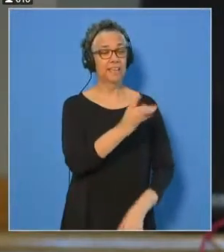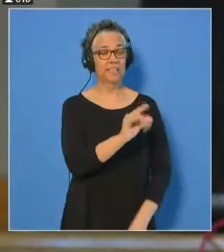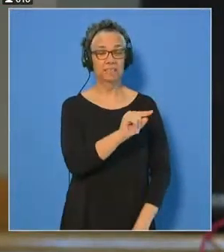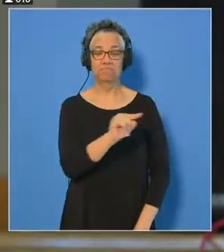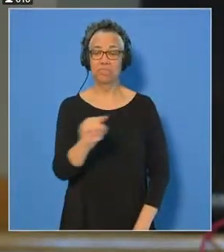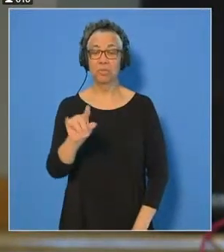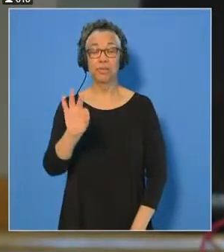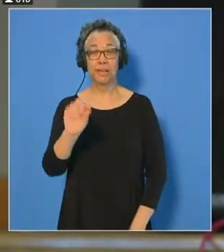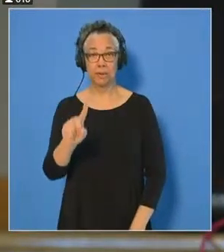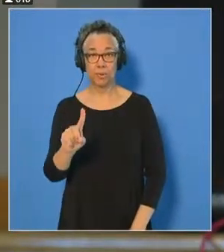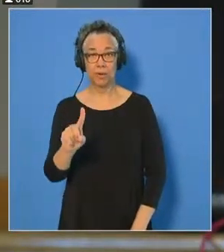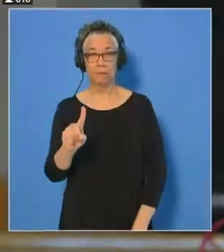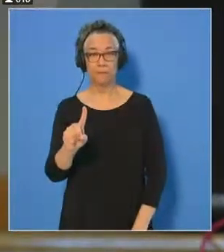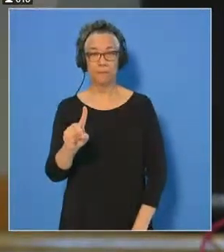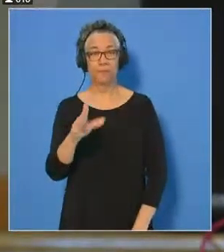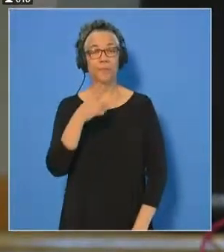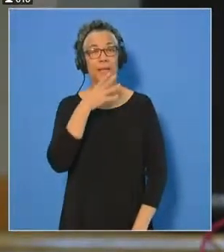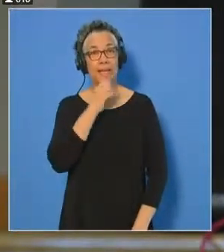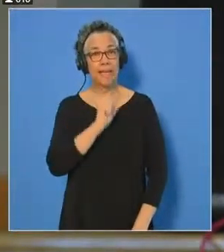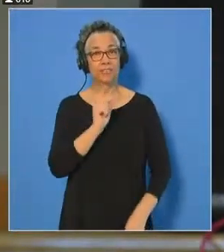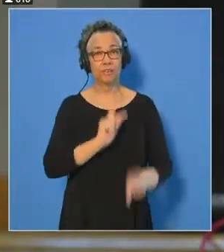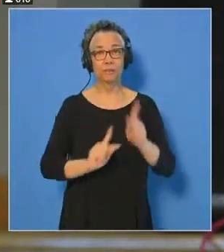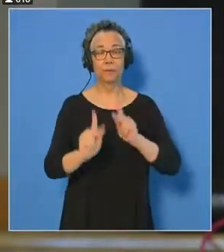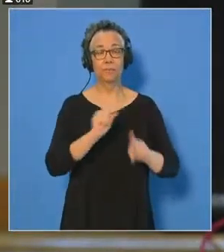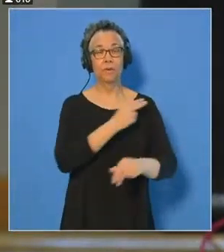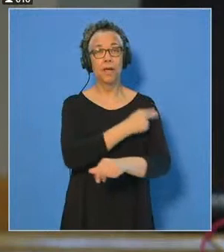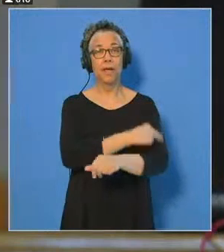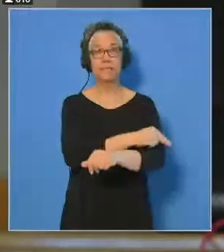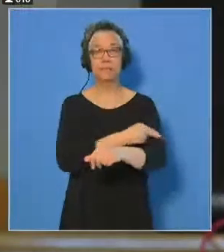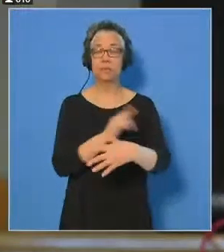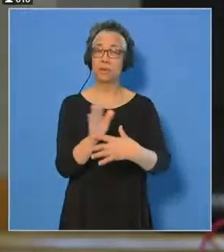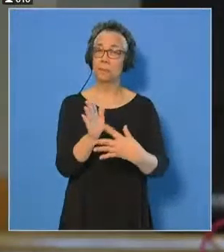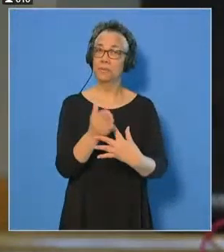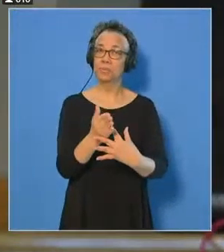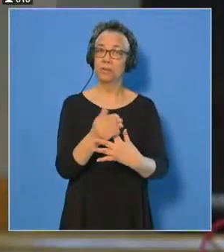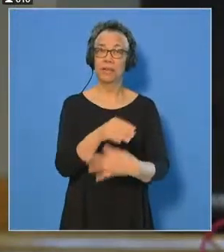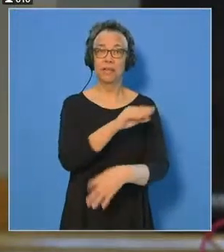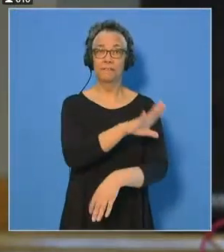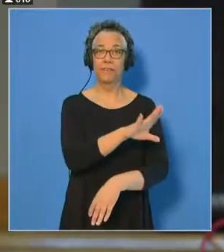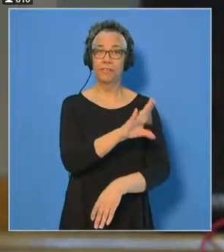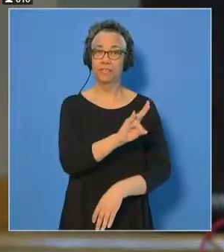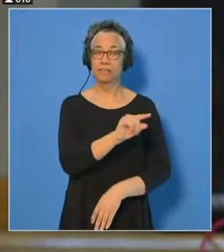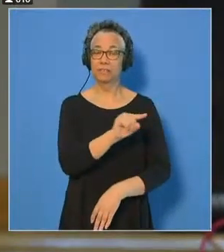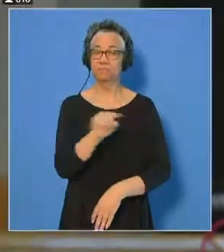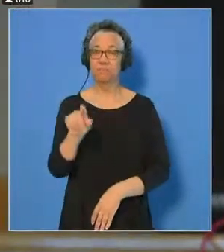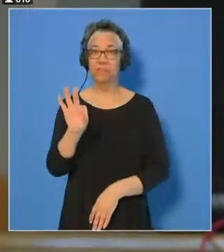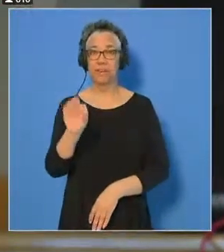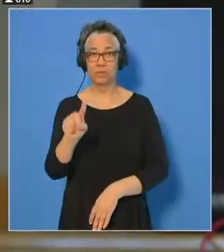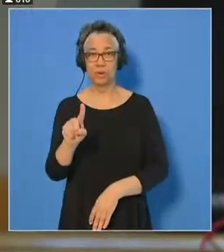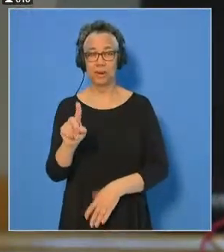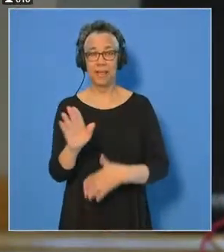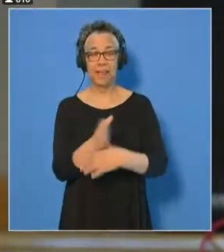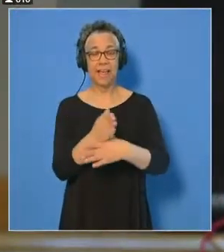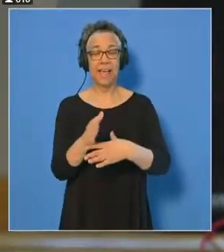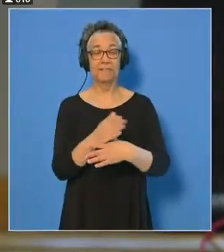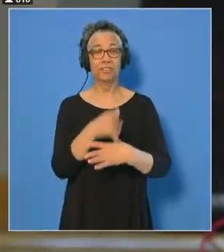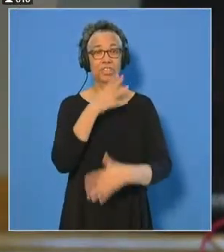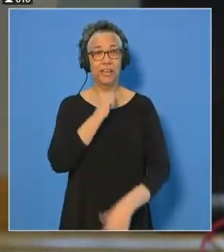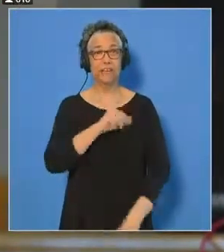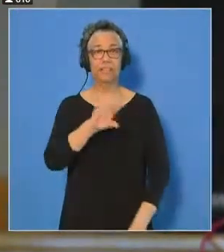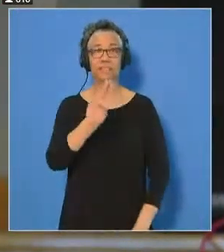to 91. The age of persons hospitalized ranges between 57 and 91 years, and the average age is